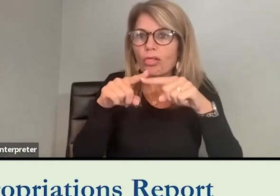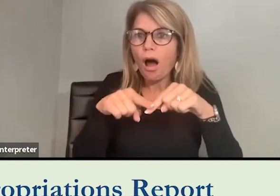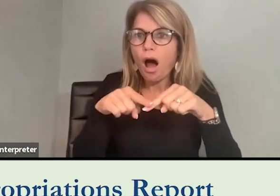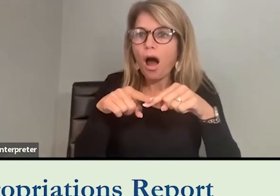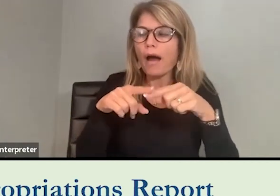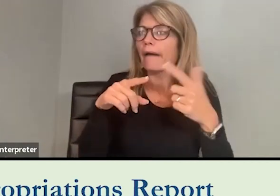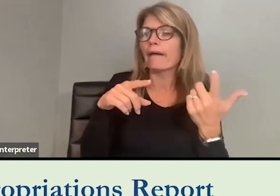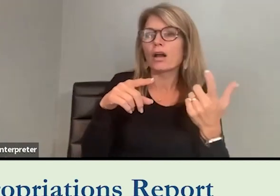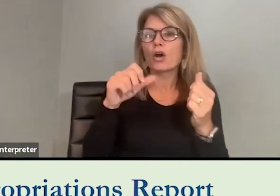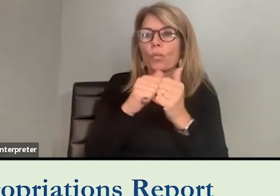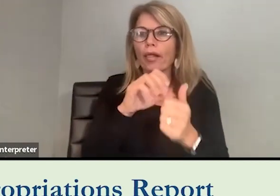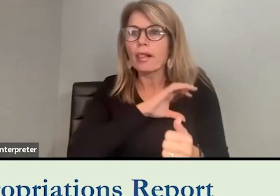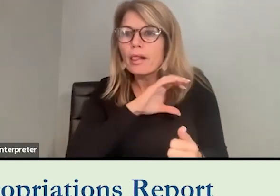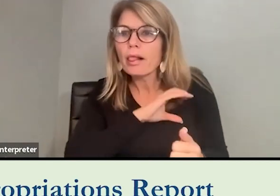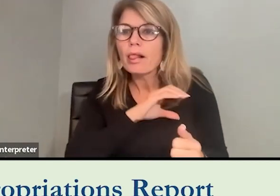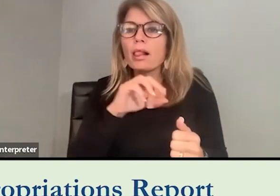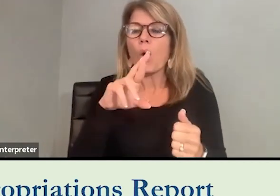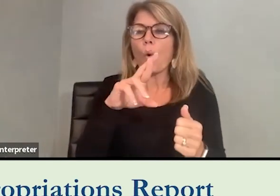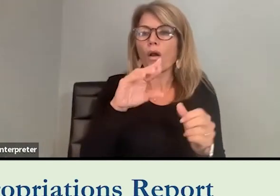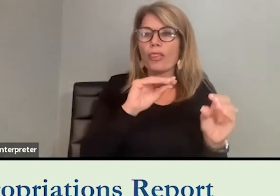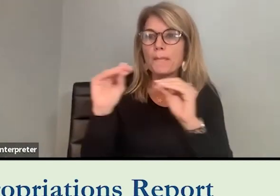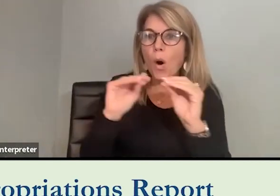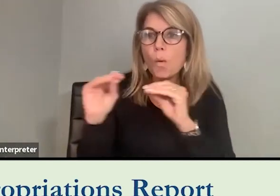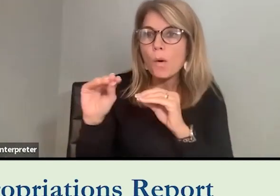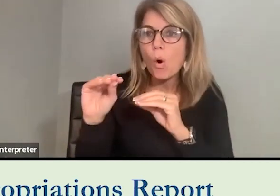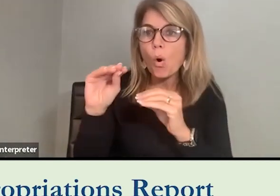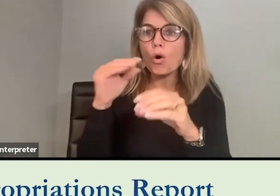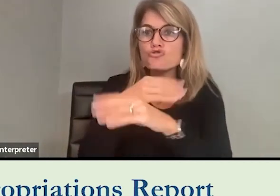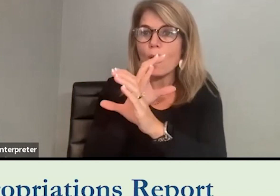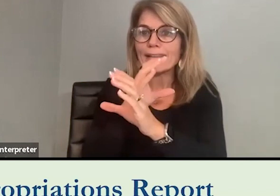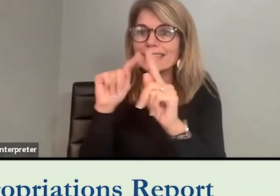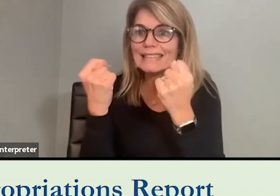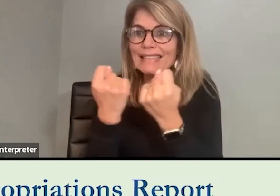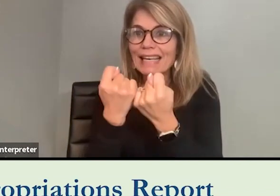forces with the mobile crisis teams. That again is not just looking at a